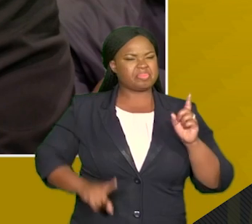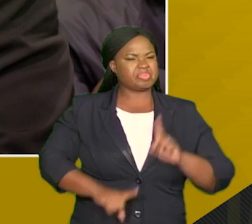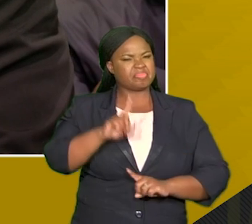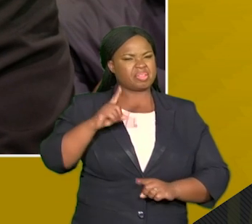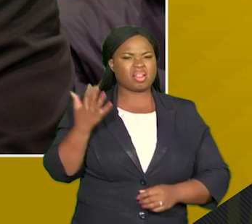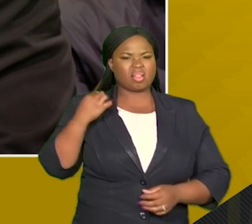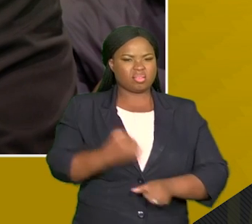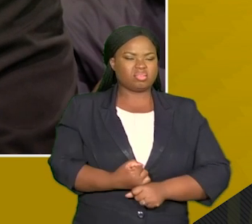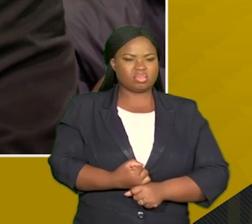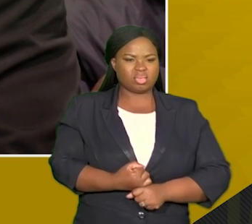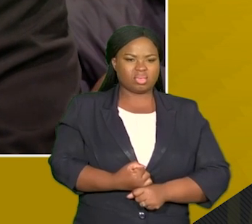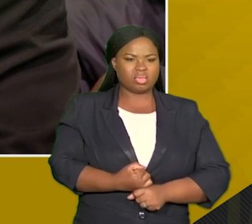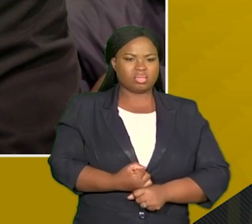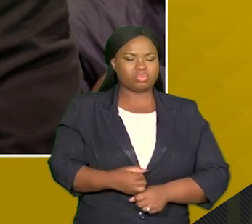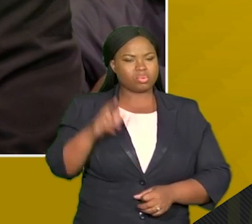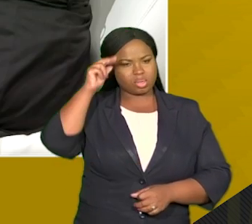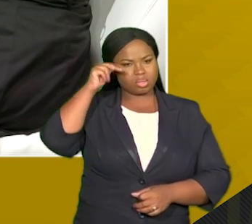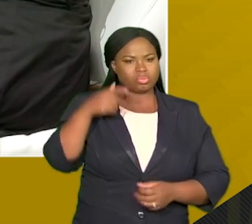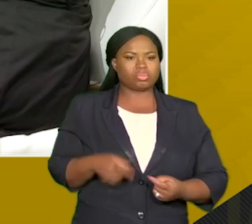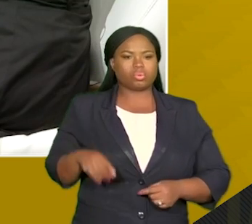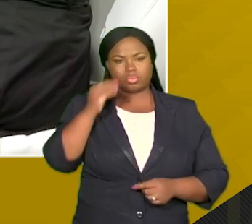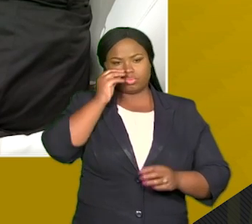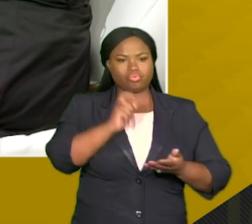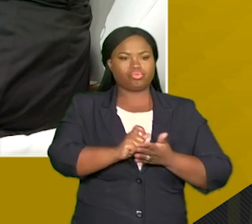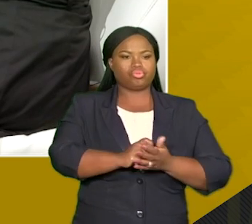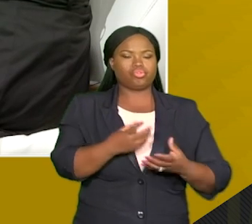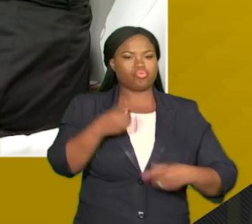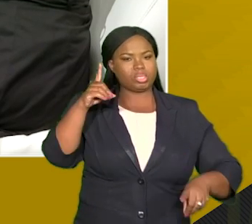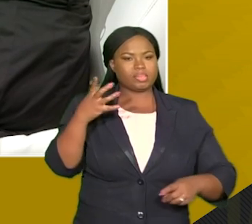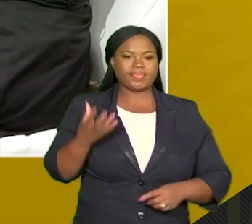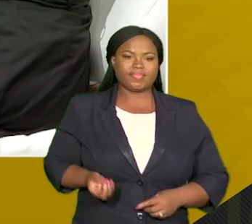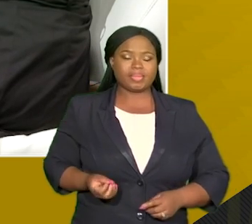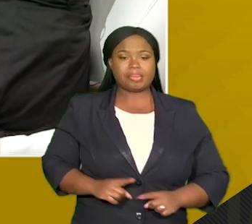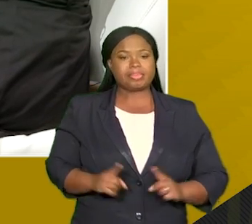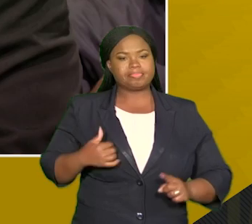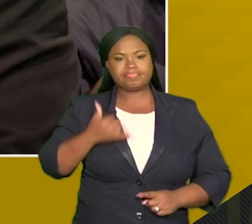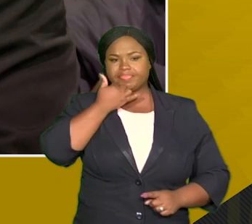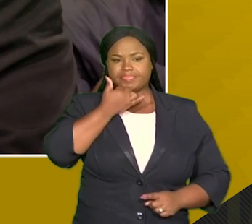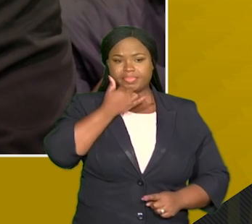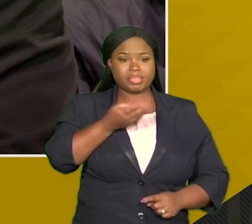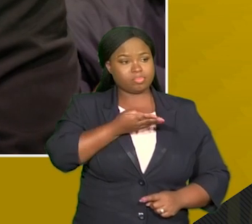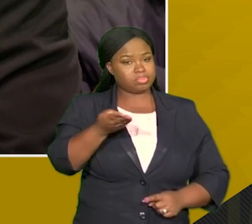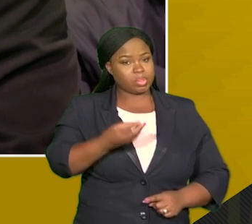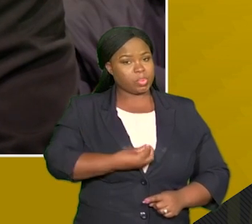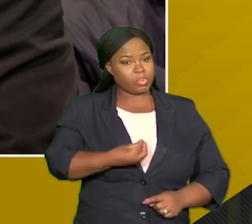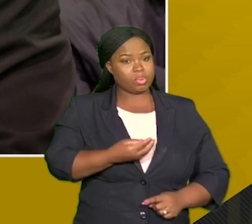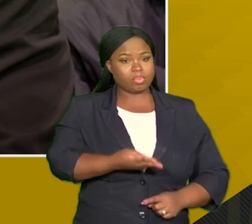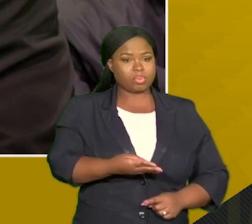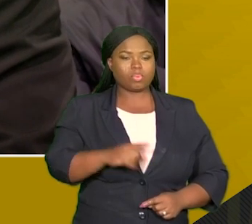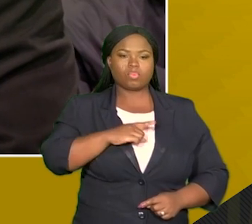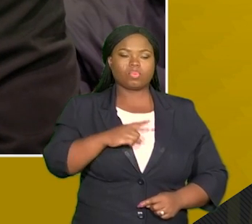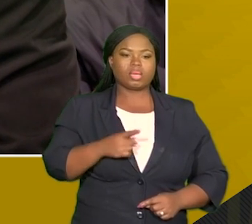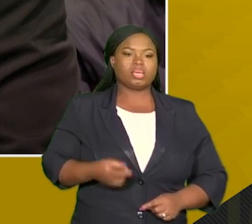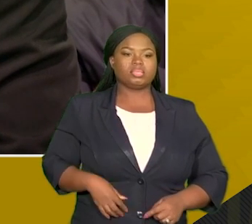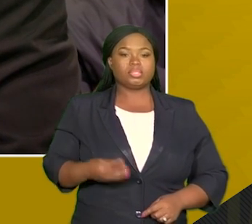distinctions last year, graduating with a journalism degree. But I'm glad that there are young people here, because it's young